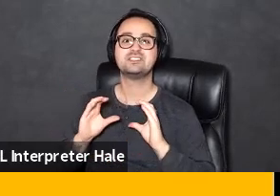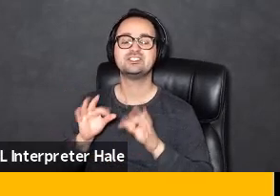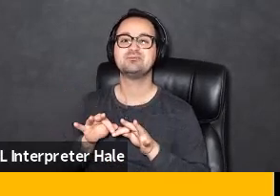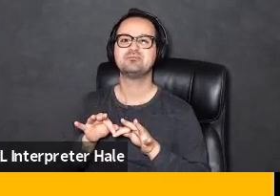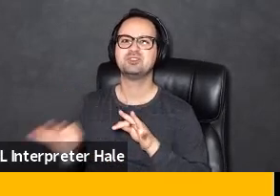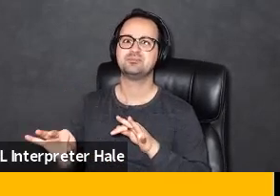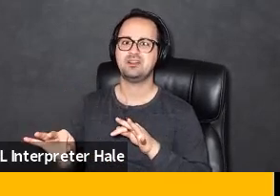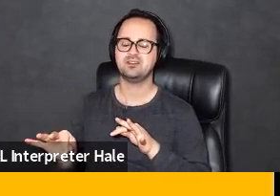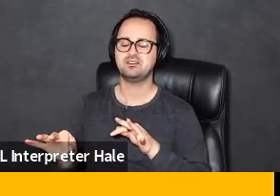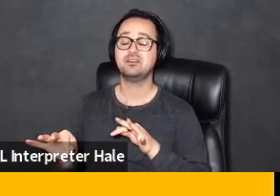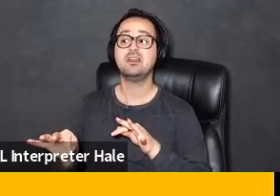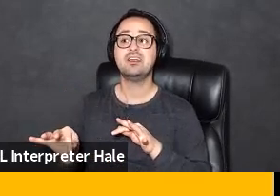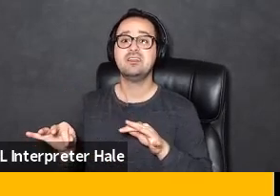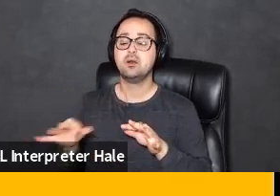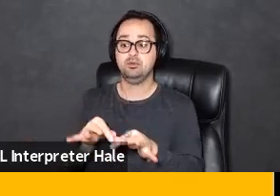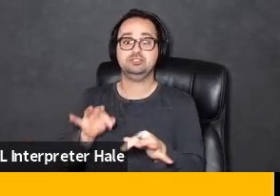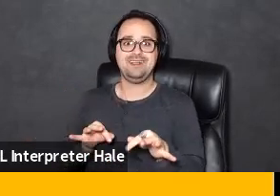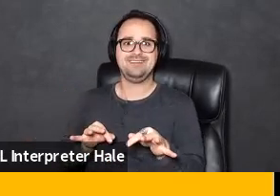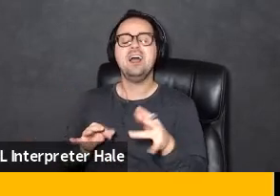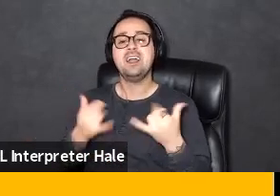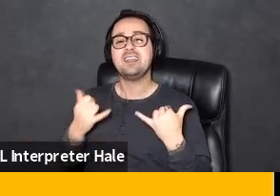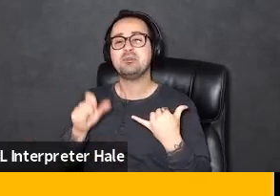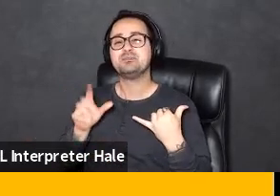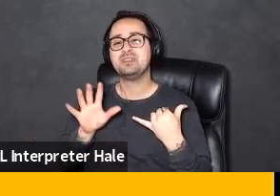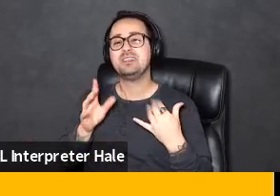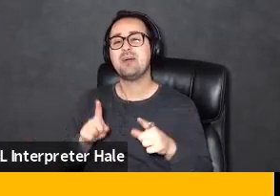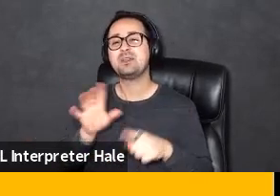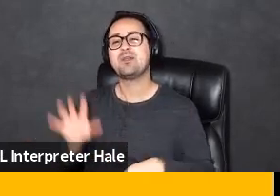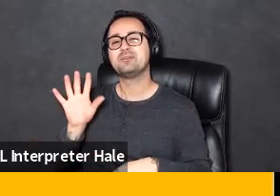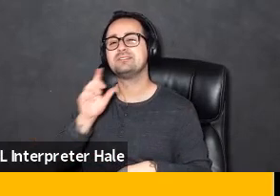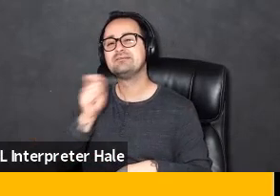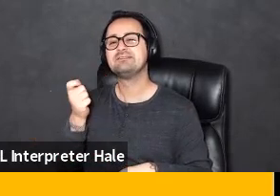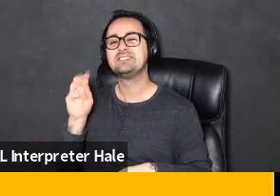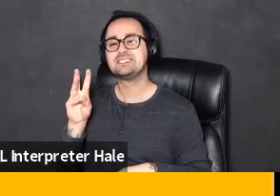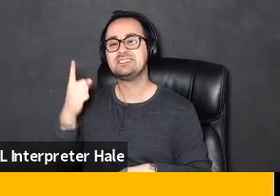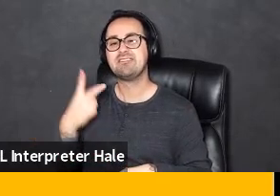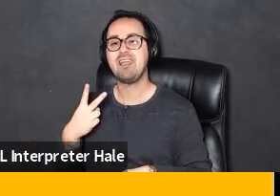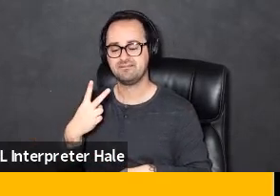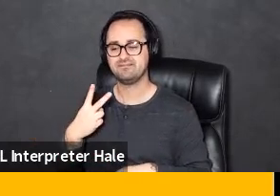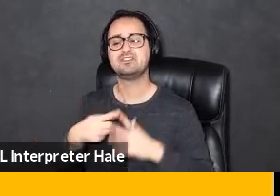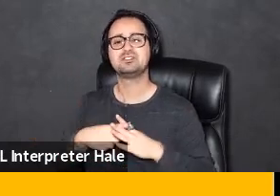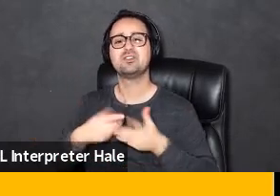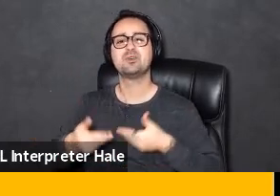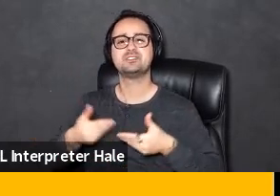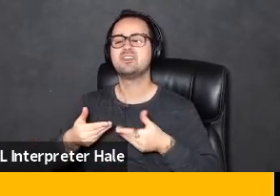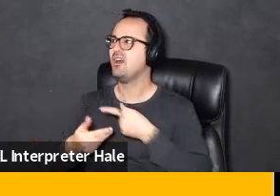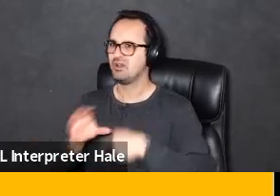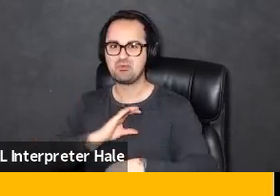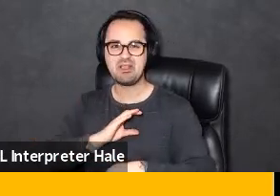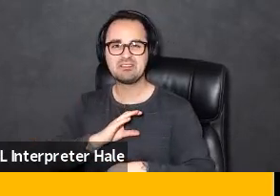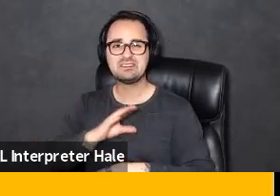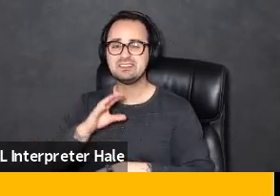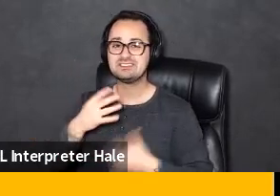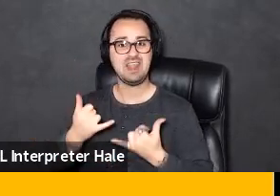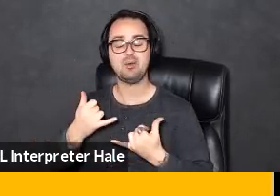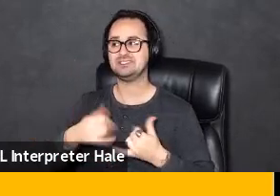That conversation should now be taking place probably at 16 and a half is when this process should be started. Because Craig, what's it talk? 9 to 10 months